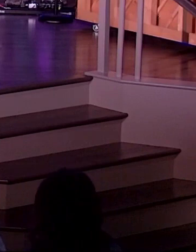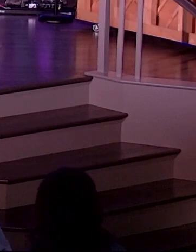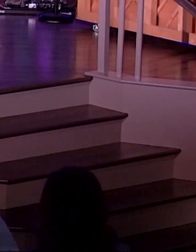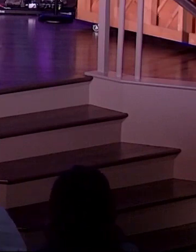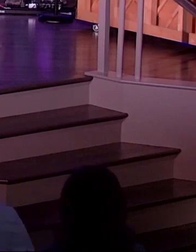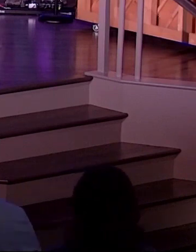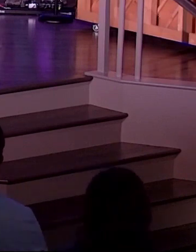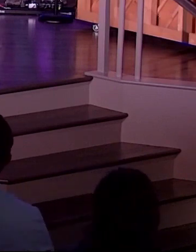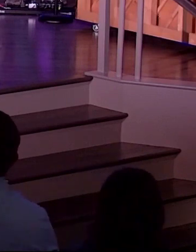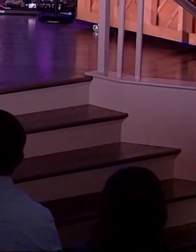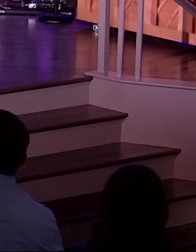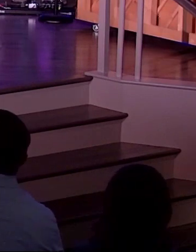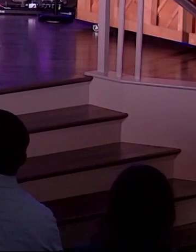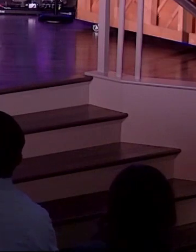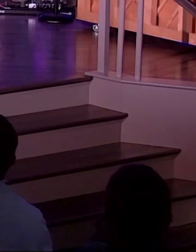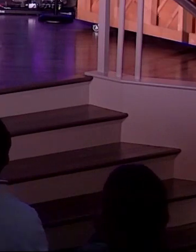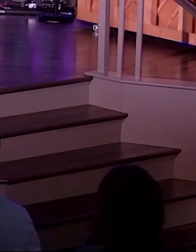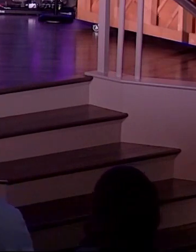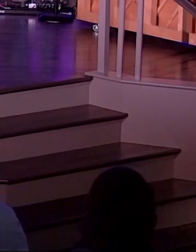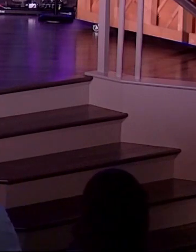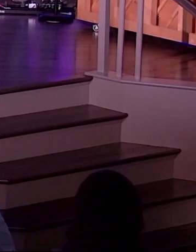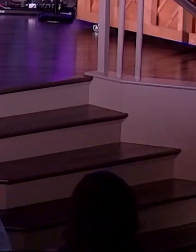who